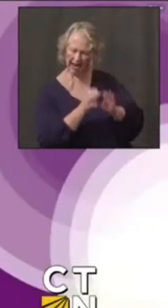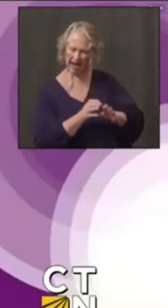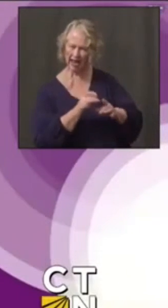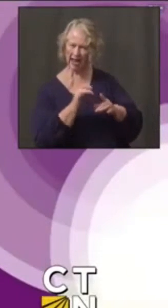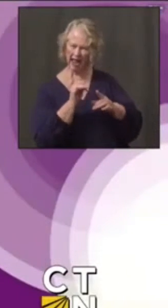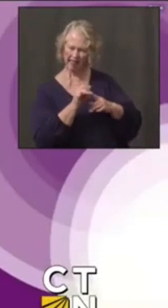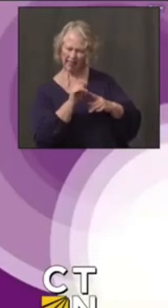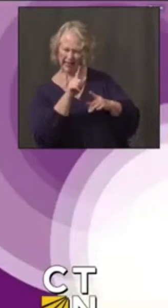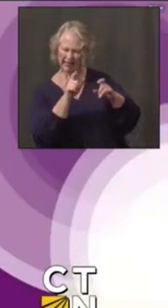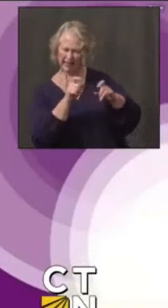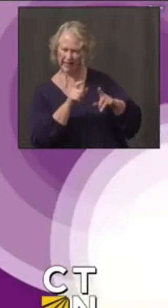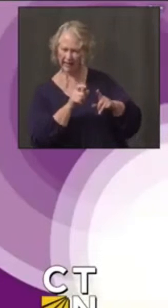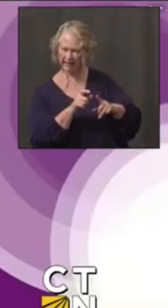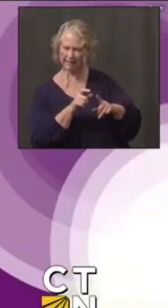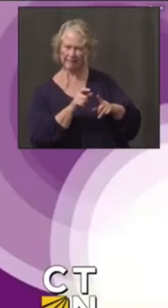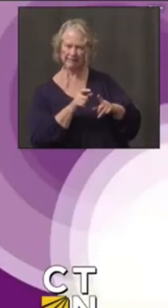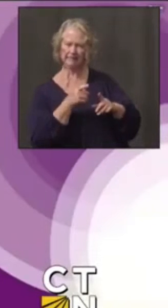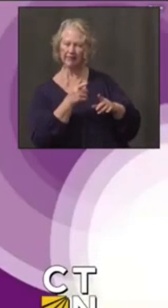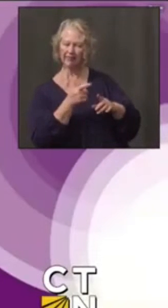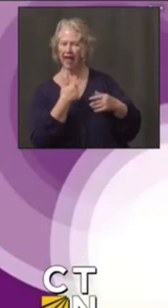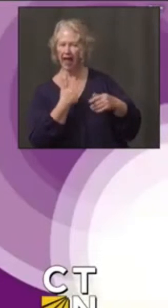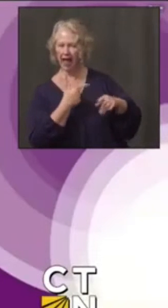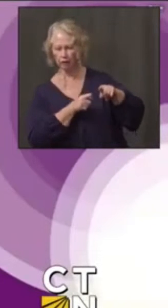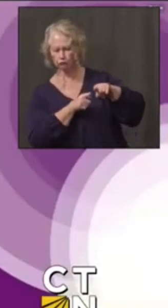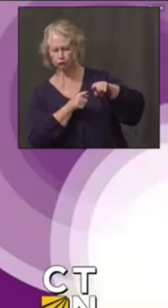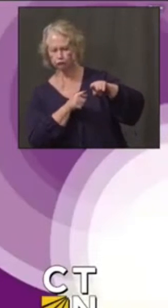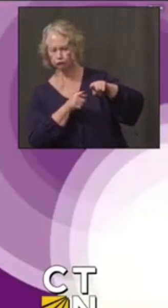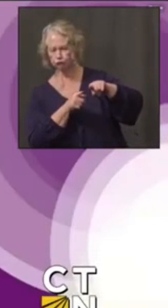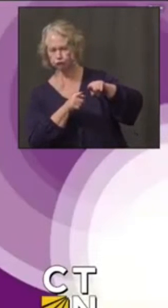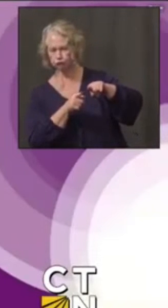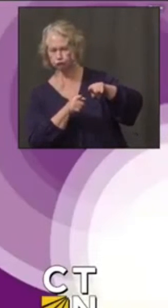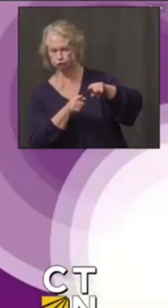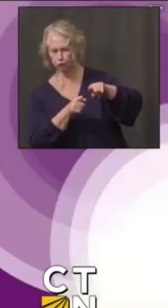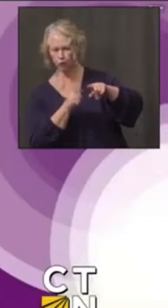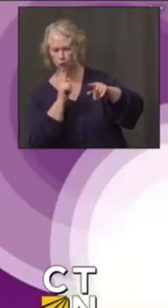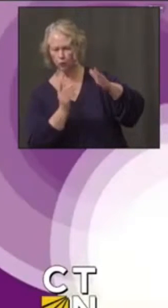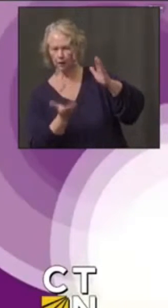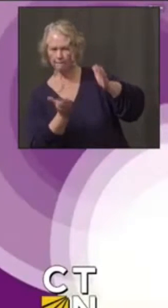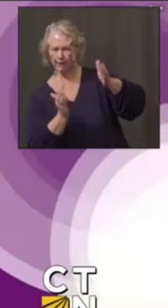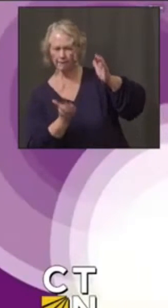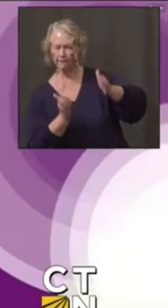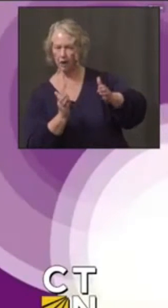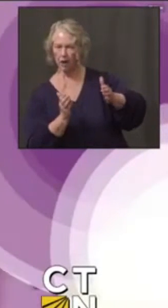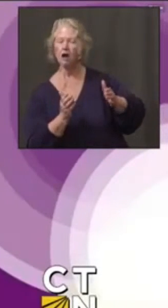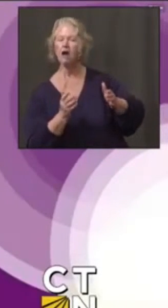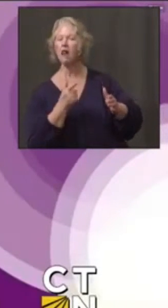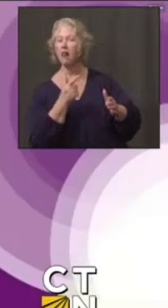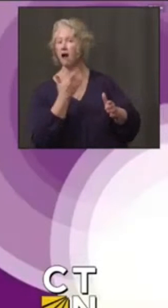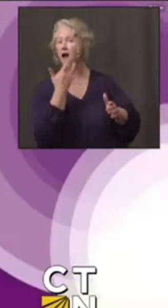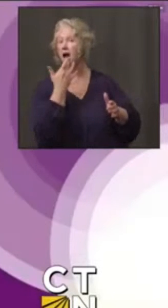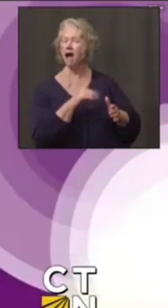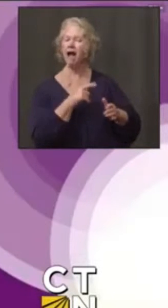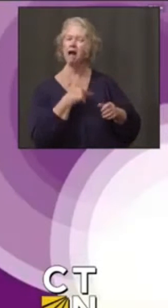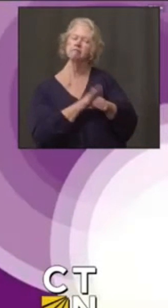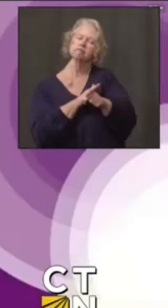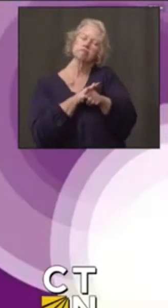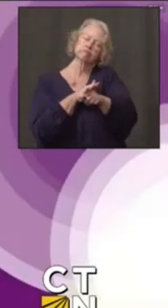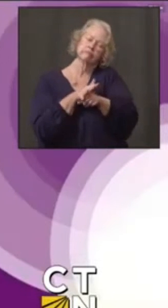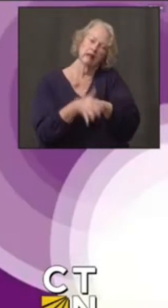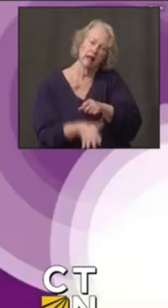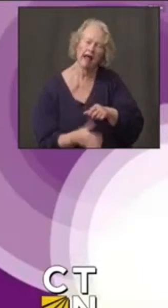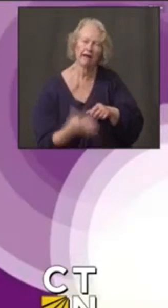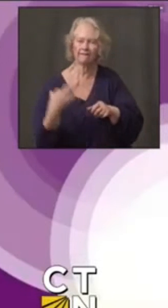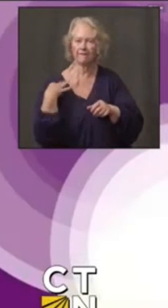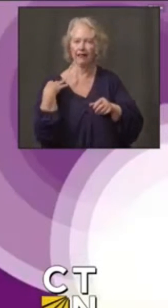process by doing things in parallel versus in series, right? They were lucky enough to get a number of volunteers up front, which under